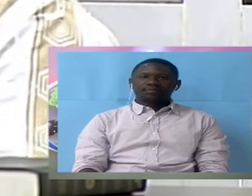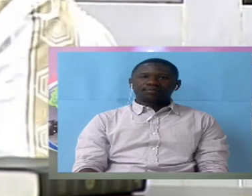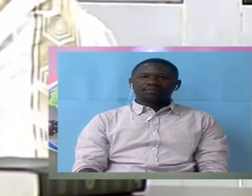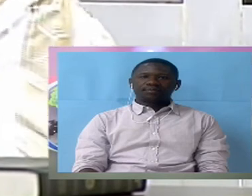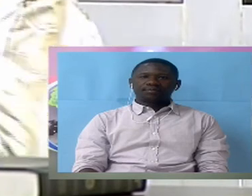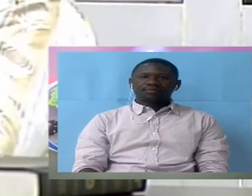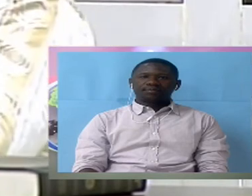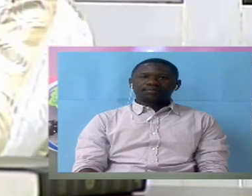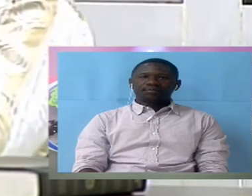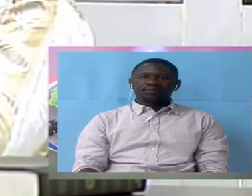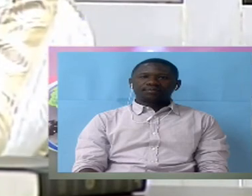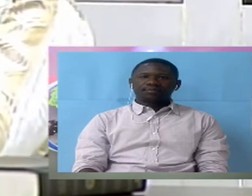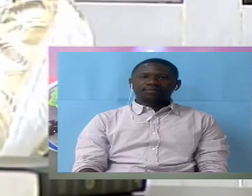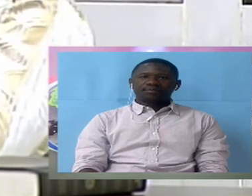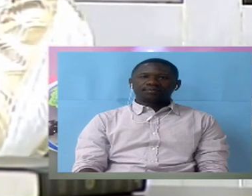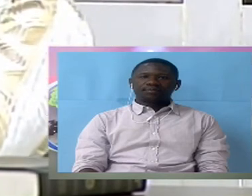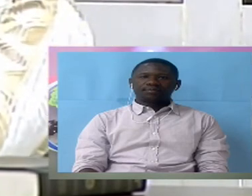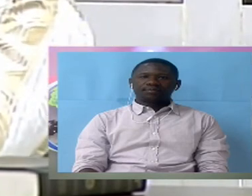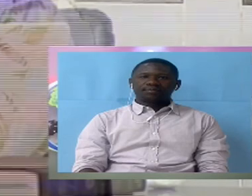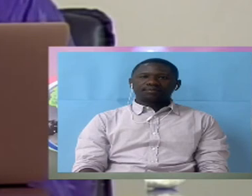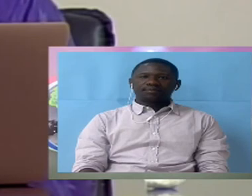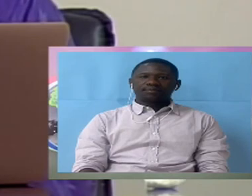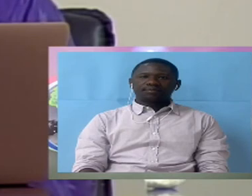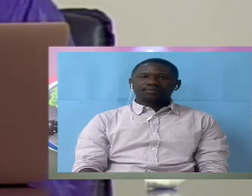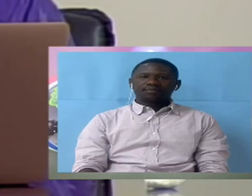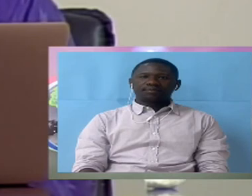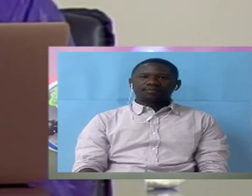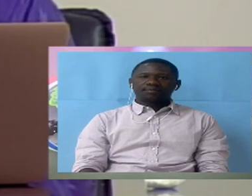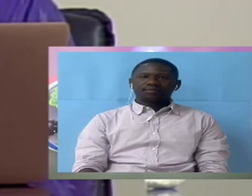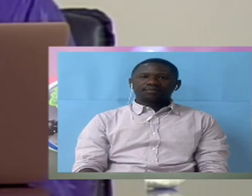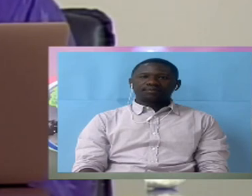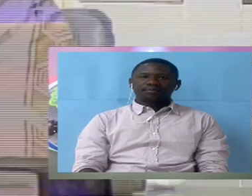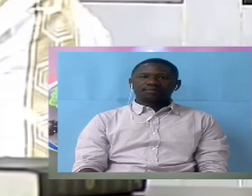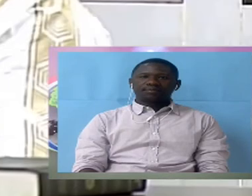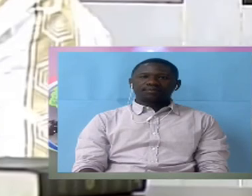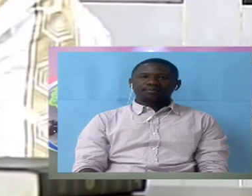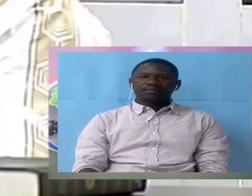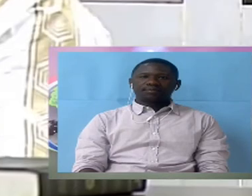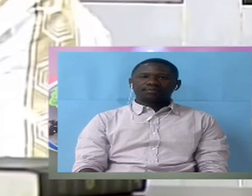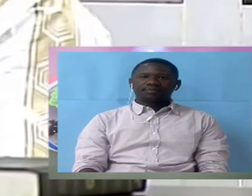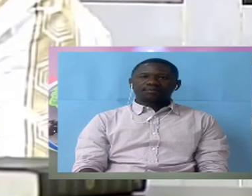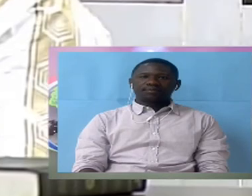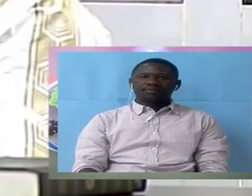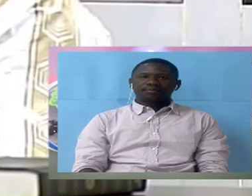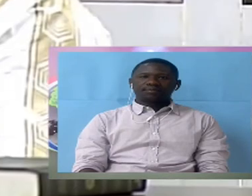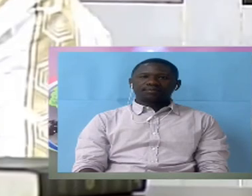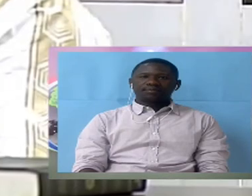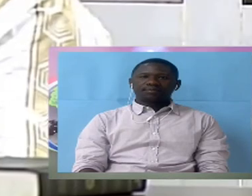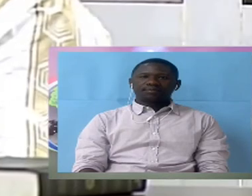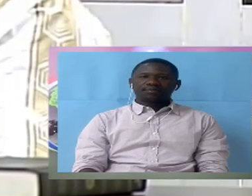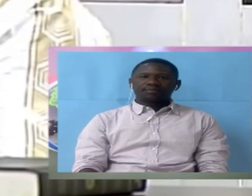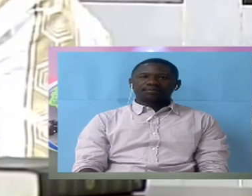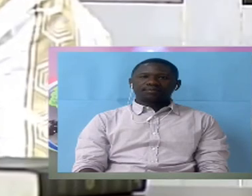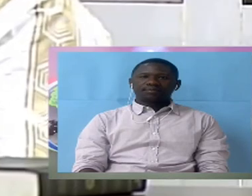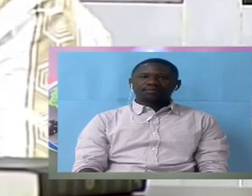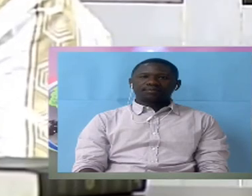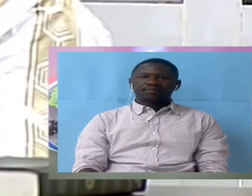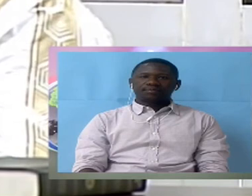1984. Atum 1984 ci la jéxal njanga nak ci university bu nga xamné mo nekk ci Nigeria.